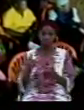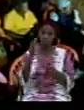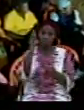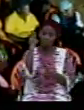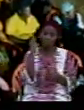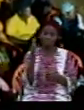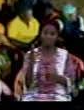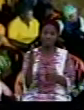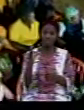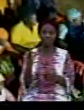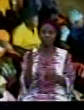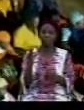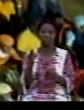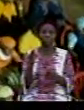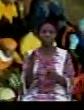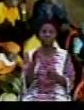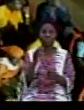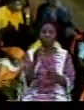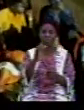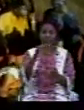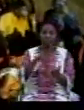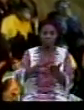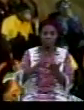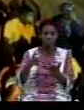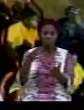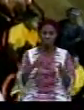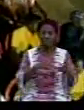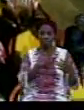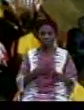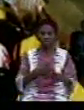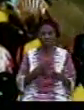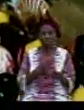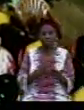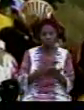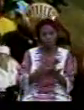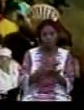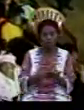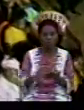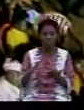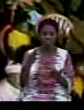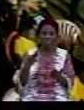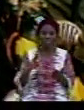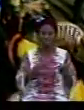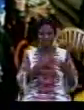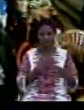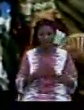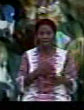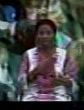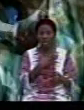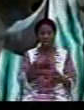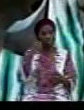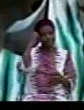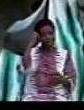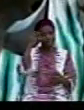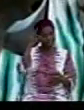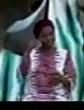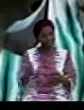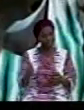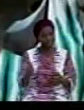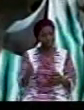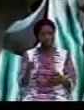somebody preaches purity of heart, holiness of life, and he himself, by the name of the